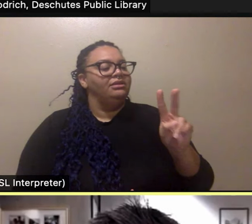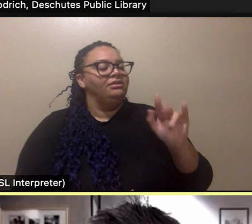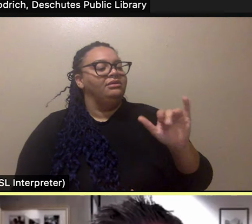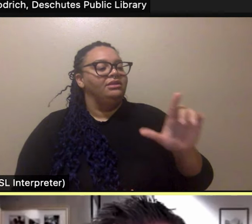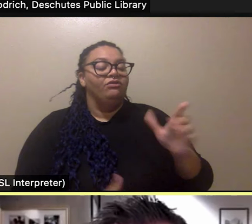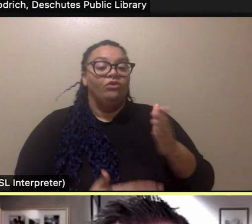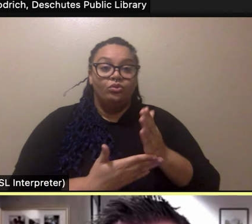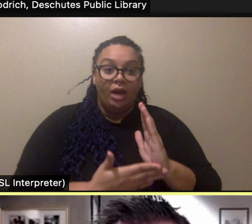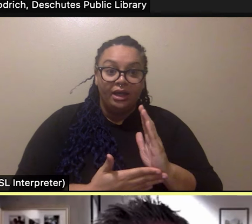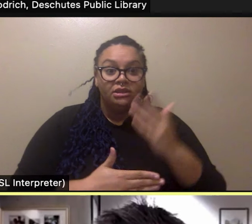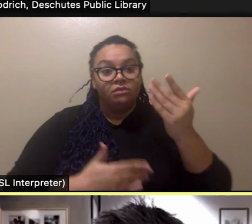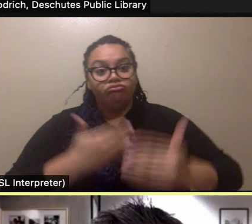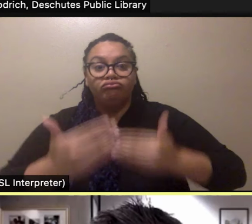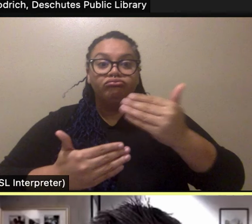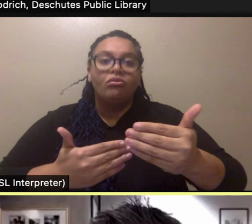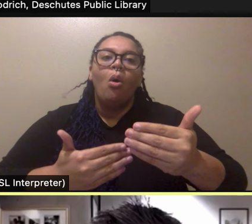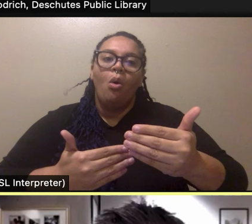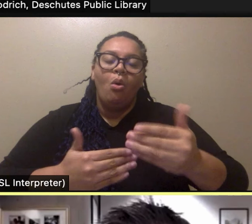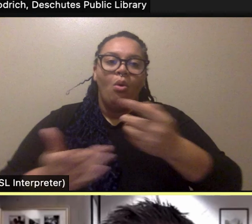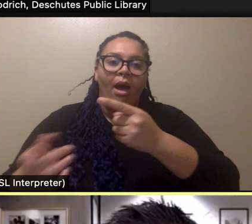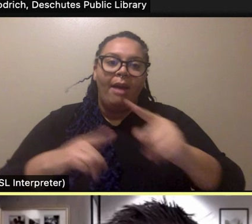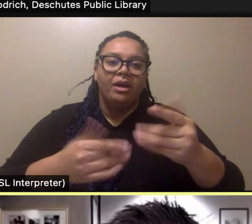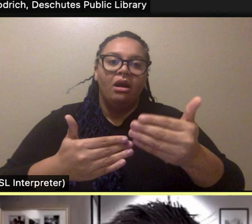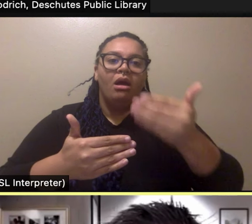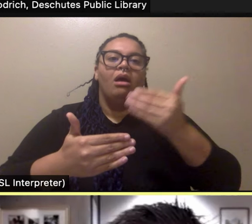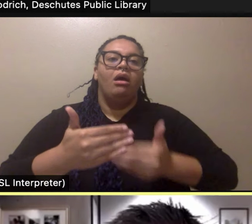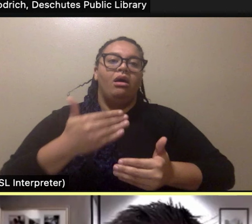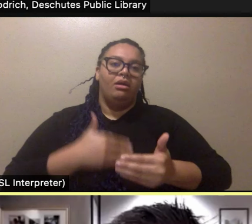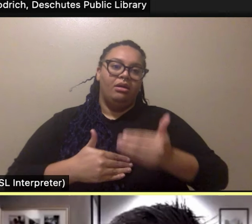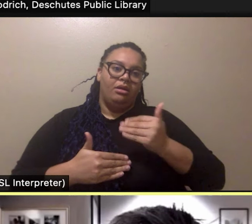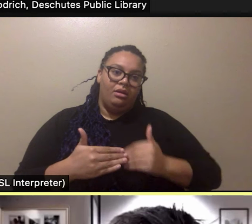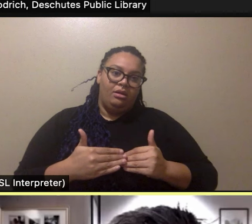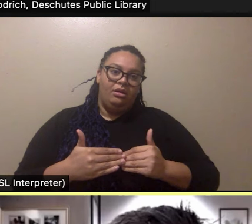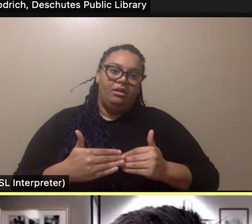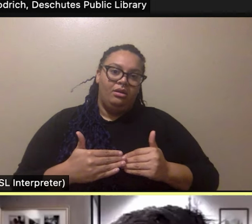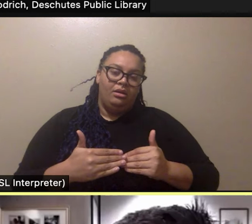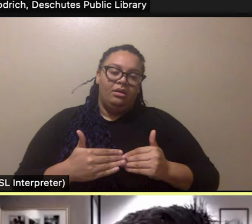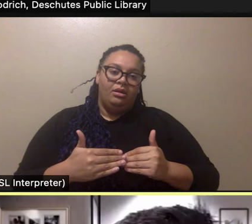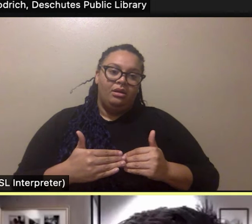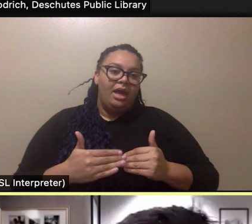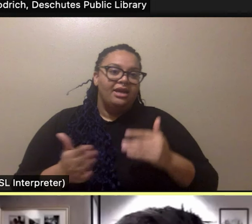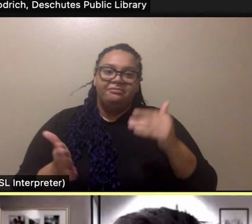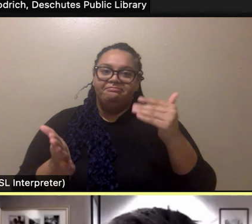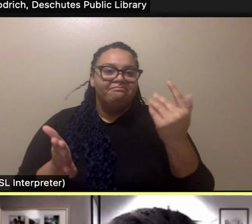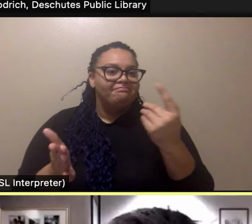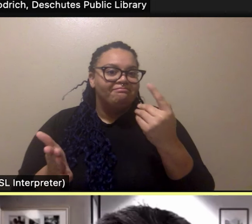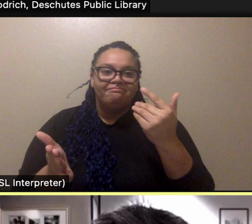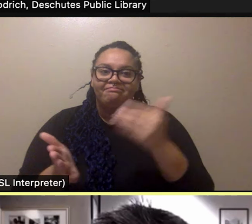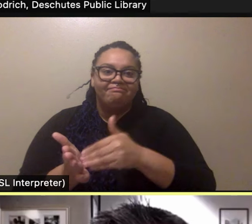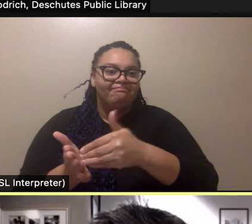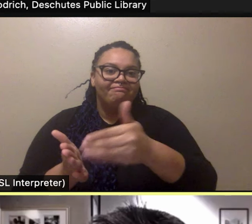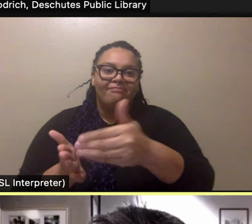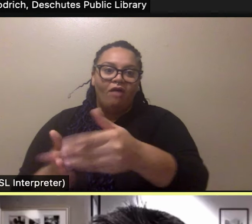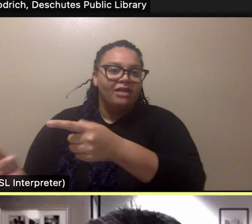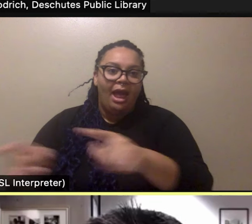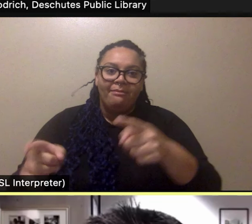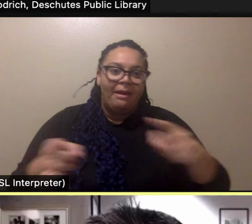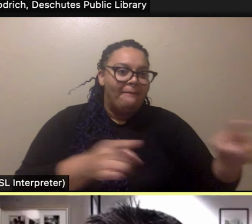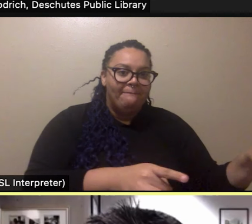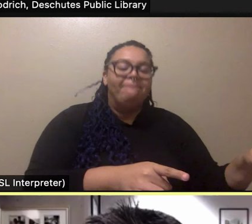progression forward, there's a step back when the backlash occurs. And this occurs again and again in history. We've seen it again and